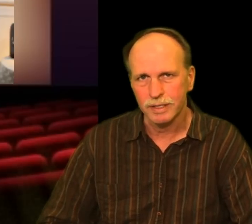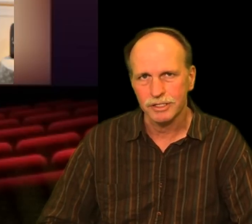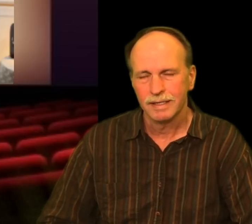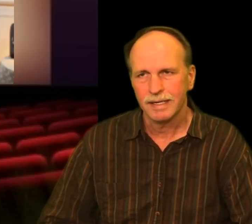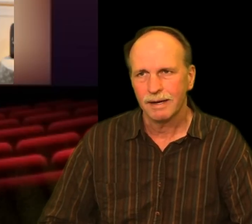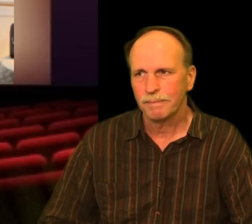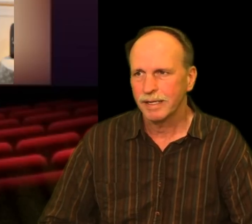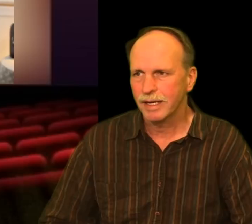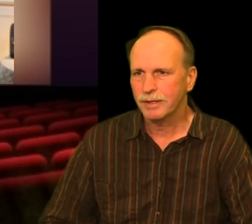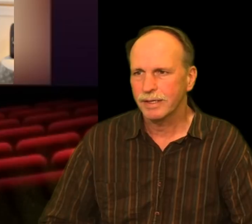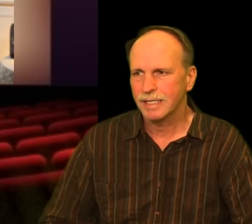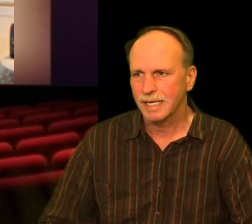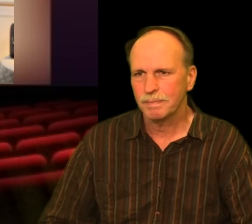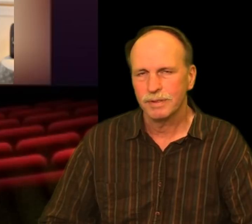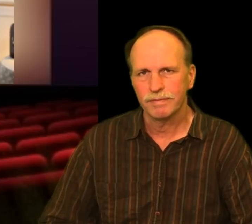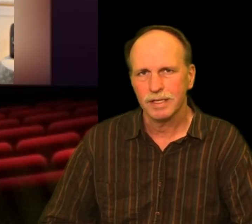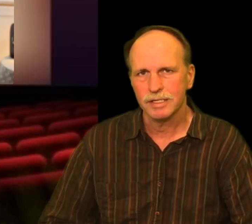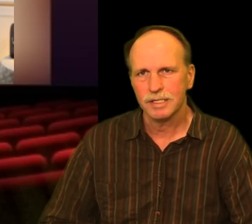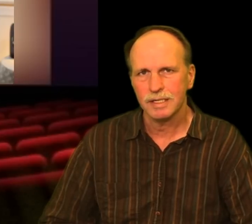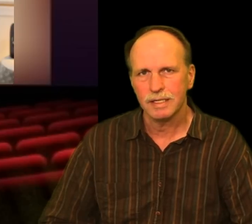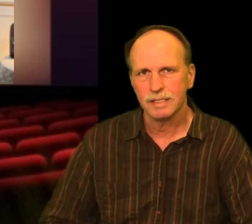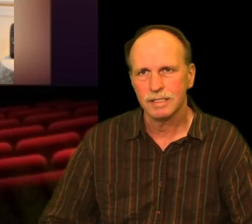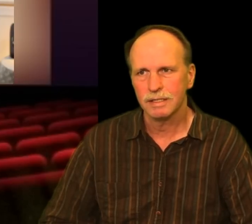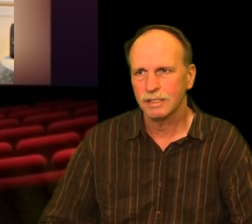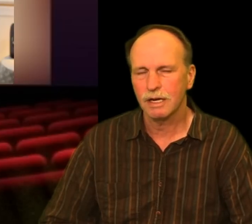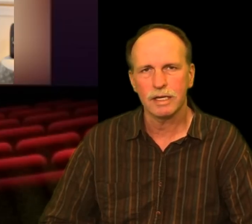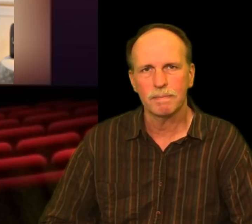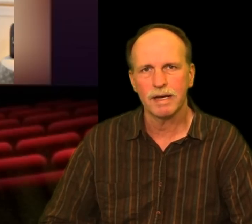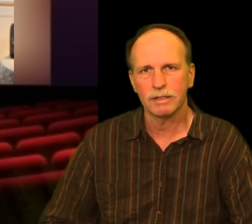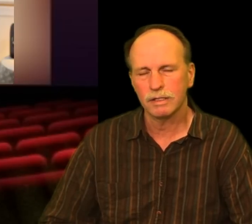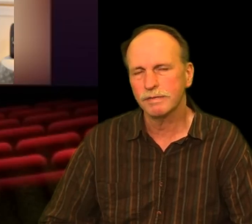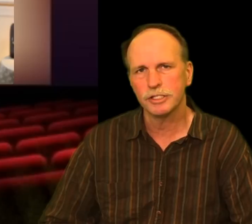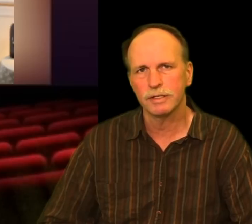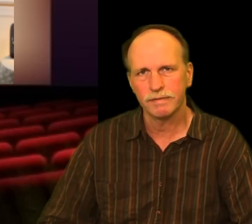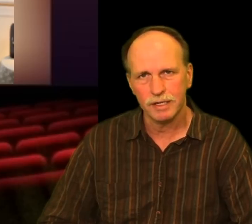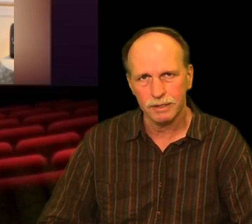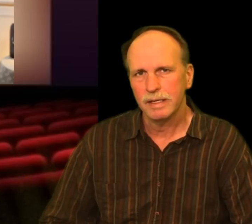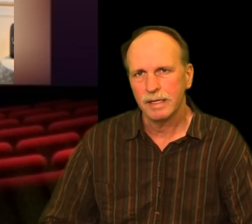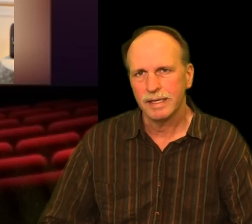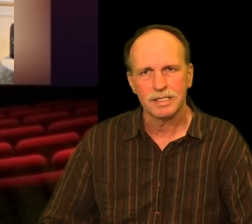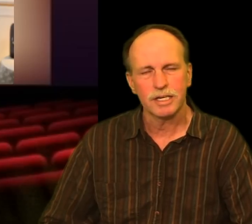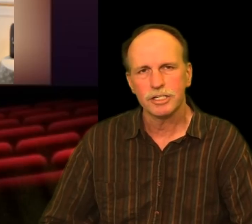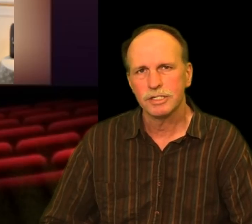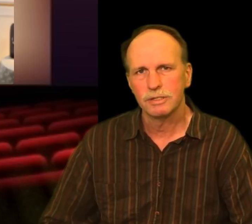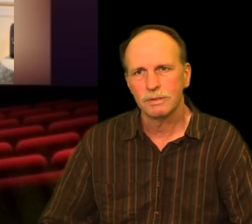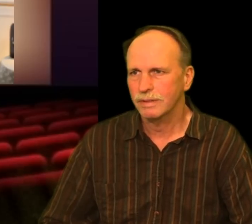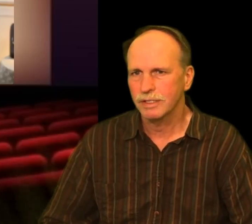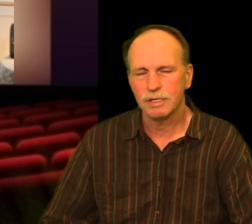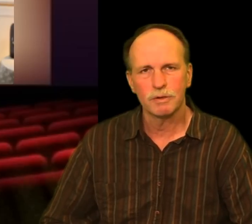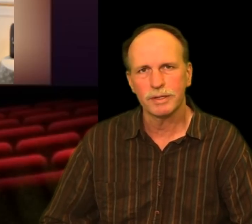science works. Now, another example of this is talking about curvature of the Earth. In a discussion